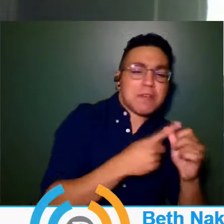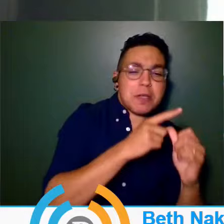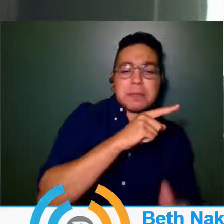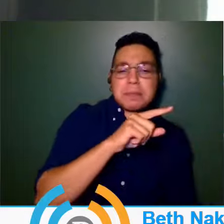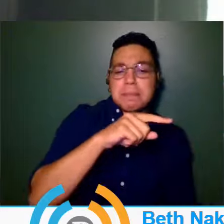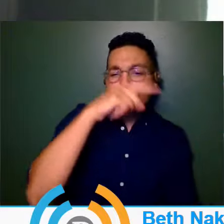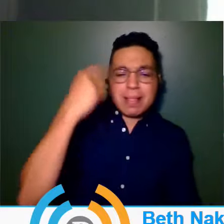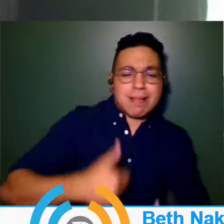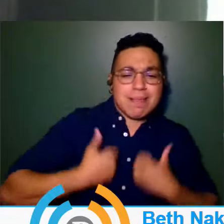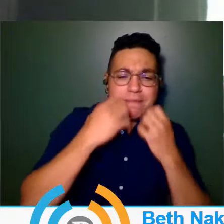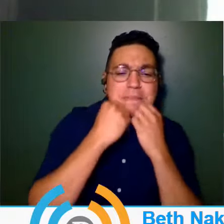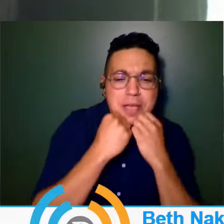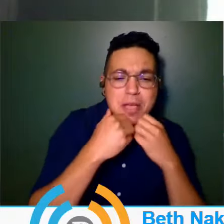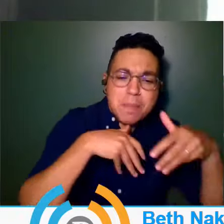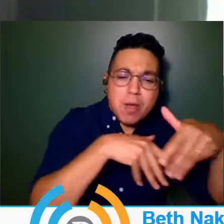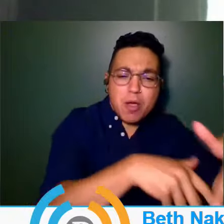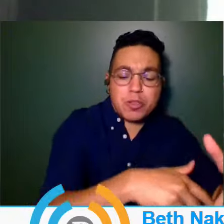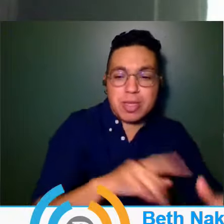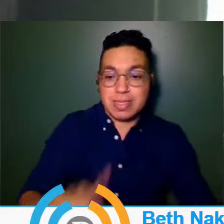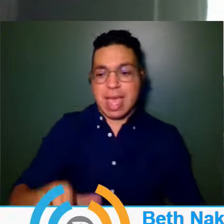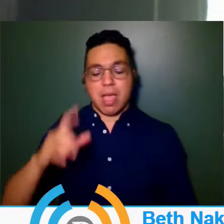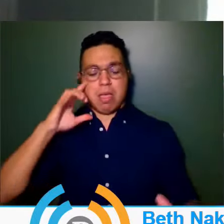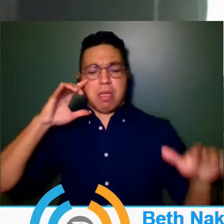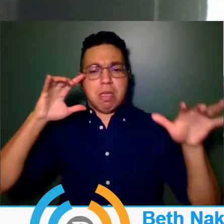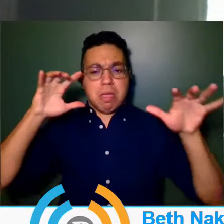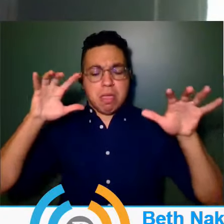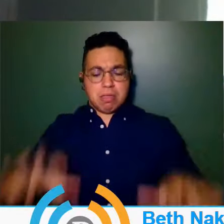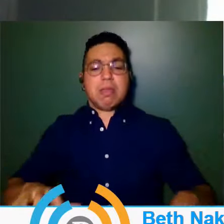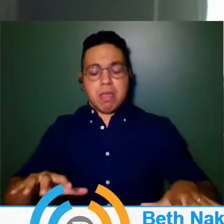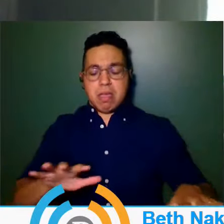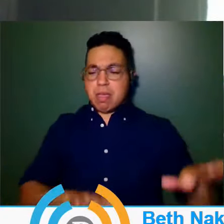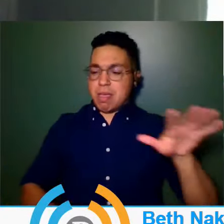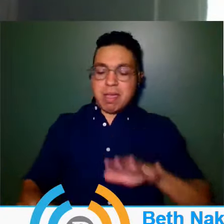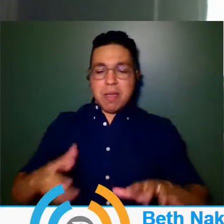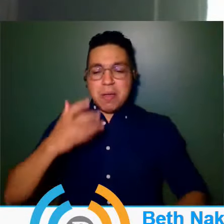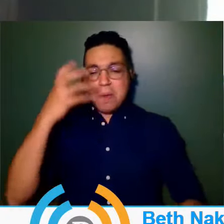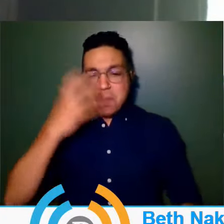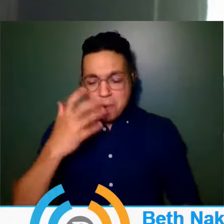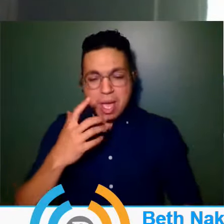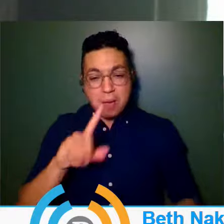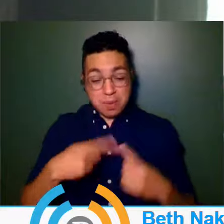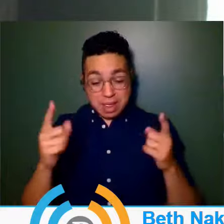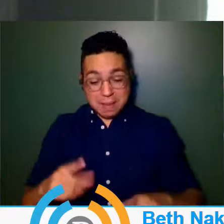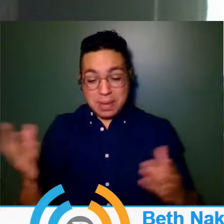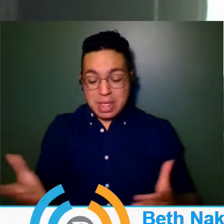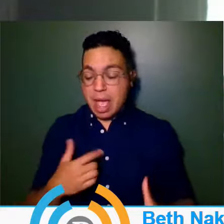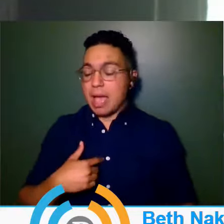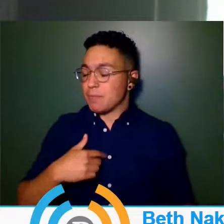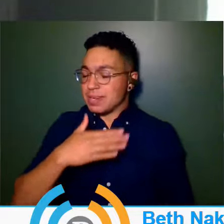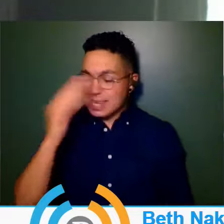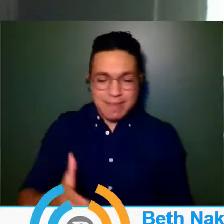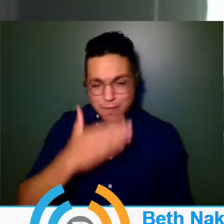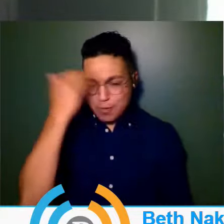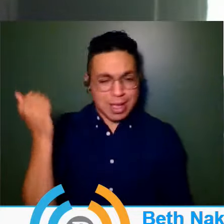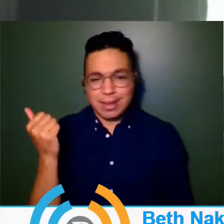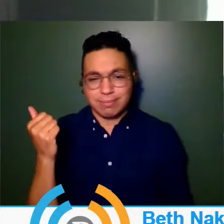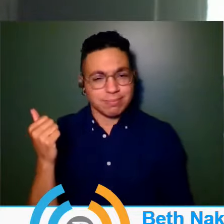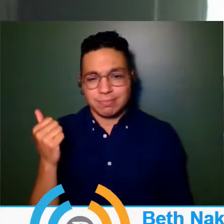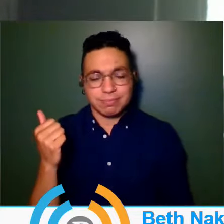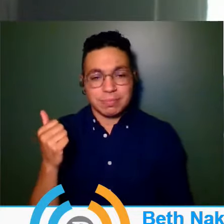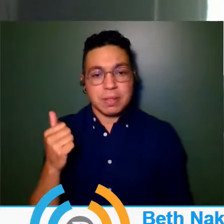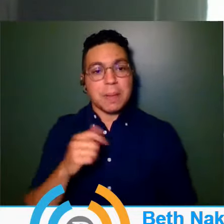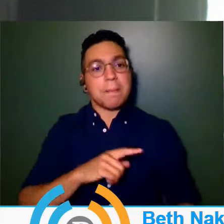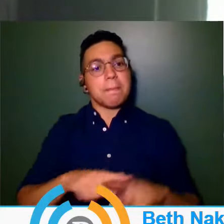marches, which were astounding when they took place here. I'll never forget that. But there's